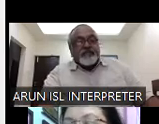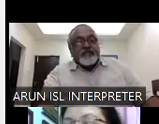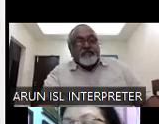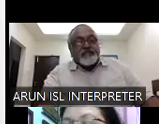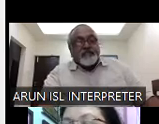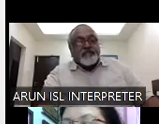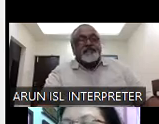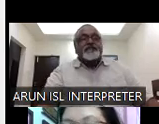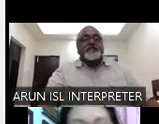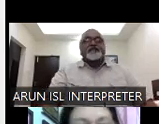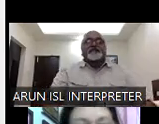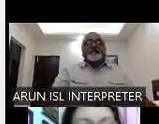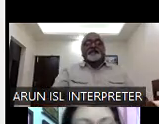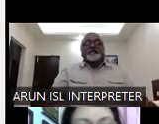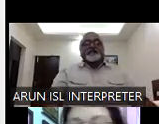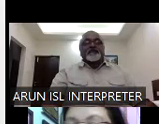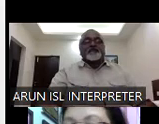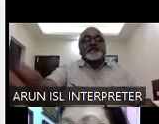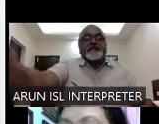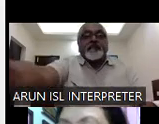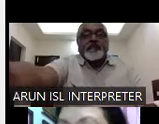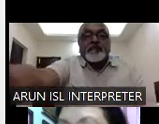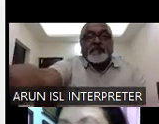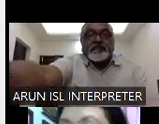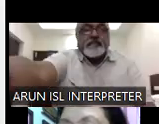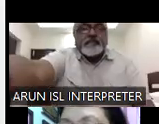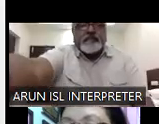ma'am. Yeah. So